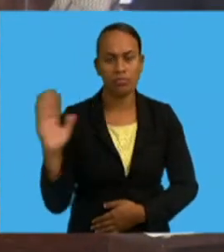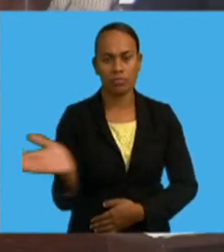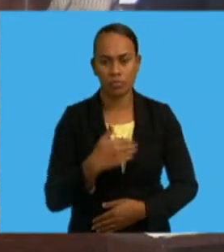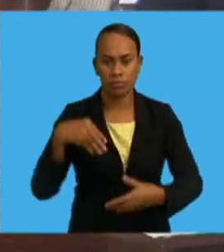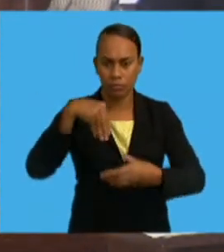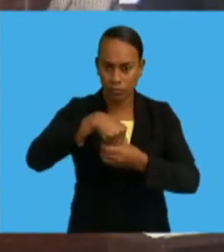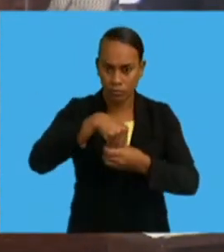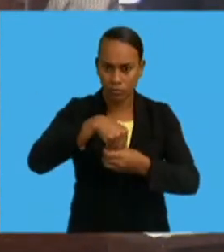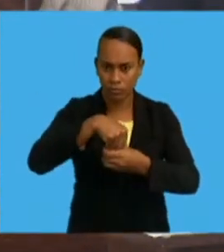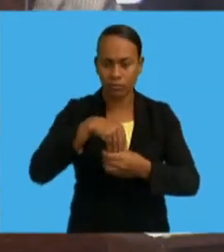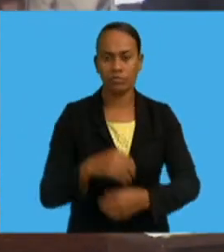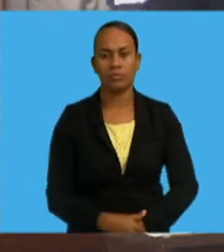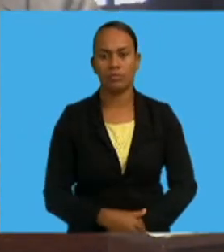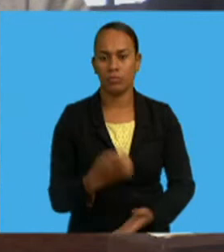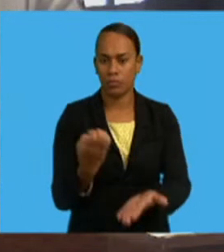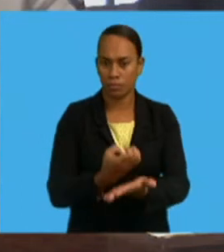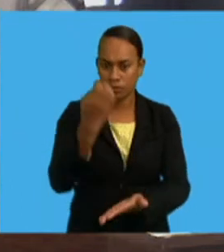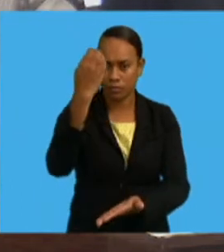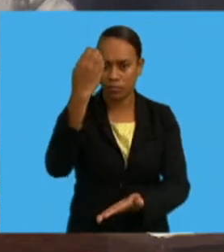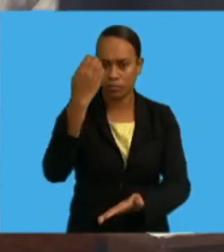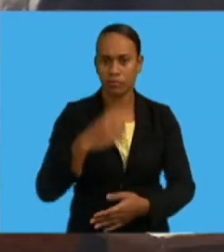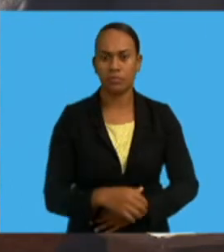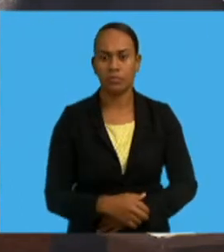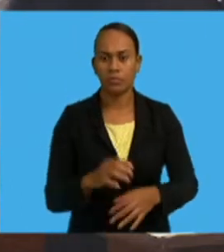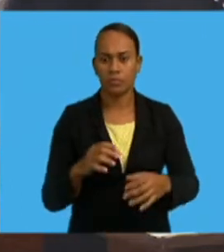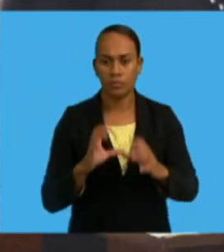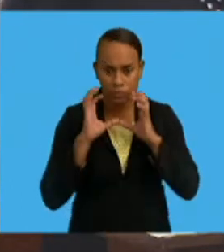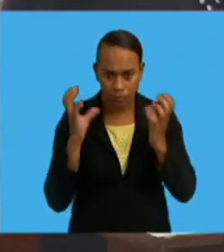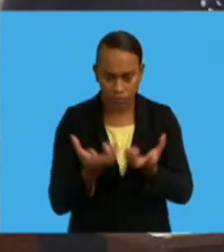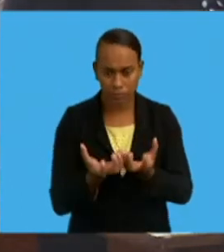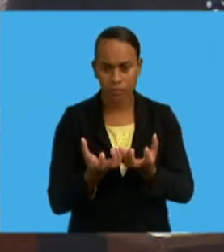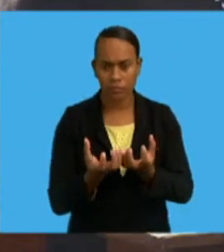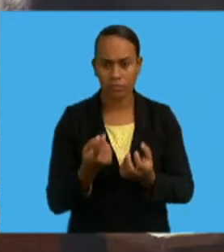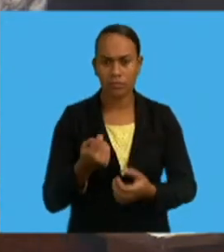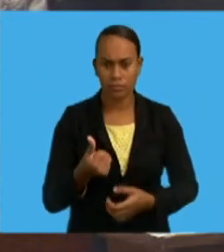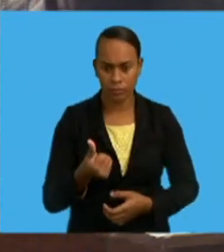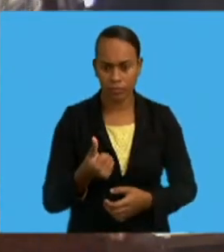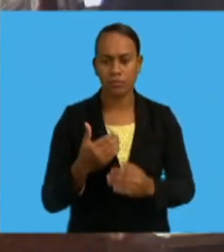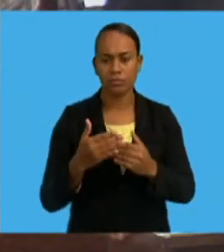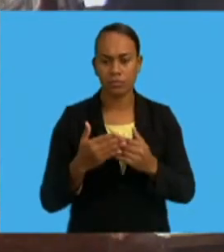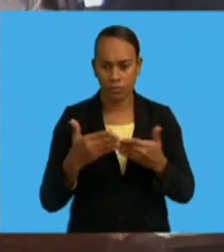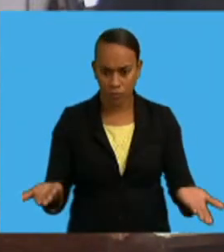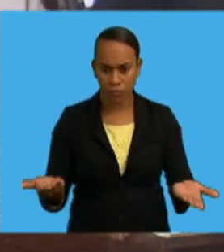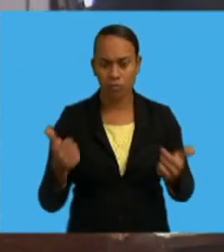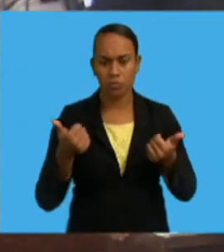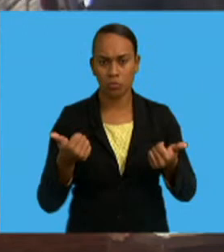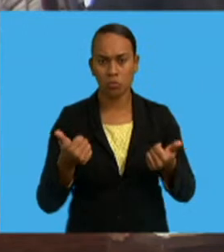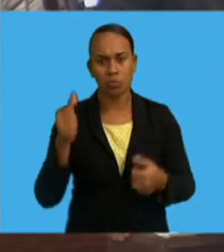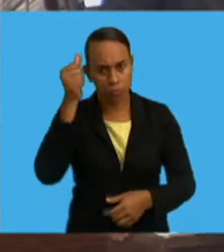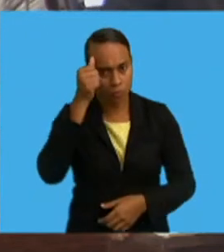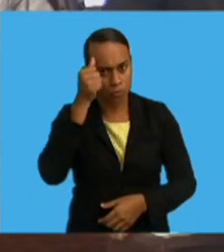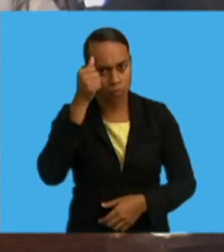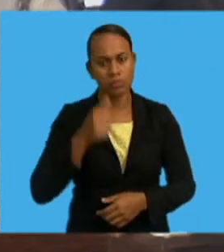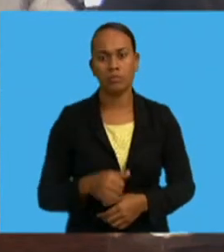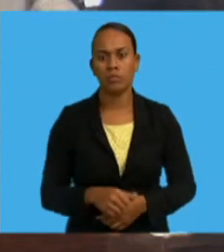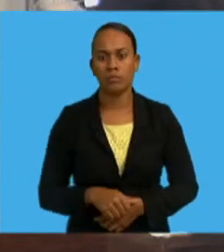Shadow Minister for Economy said, Father Christmas came early. It is good to note that the Honourable Randurandro agrees that